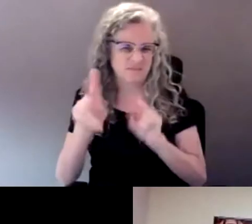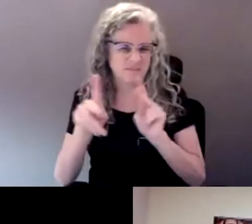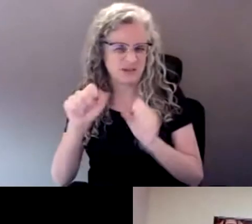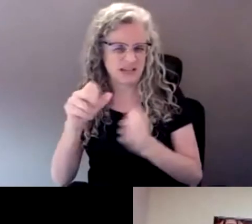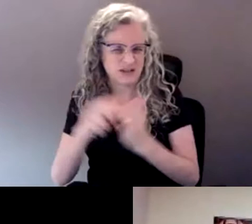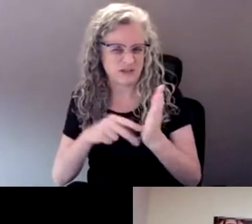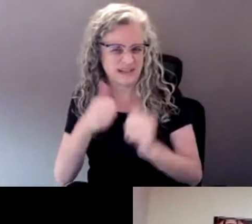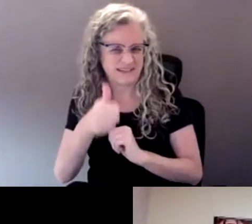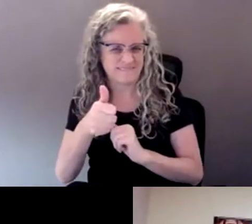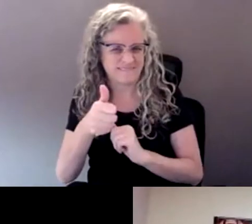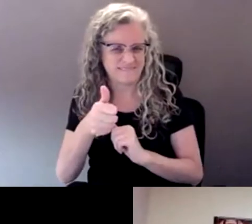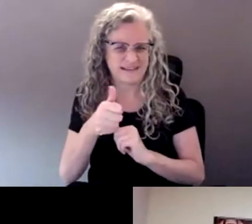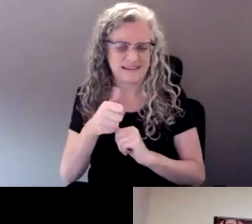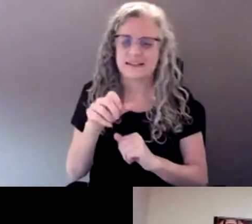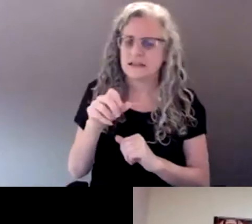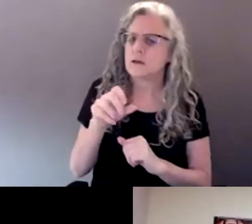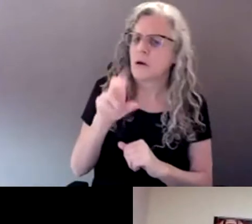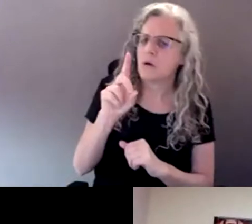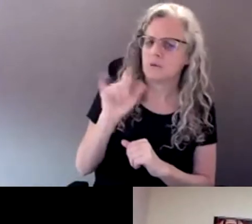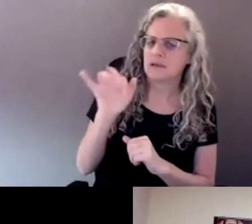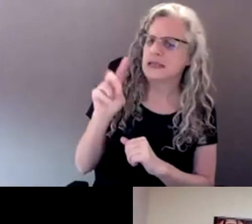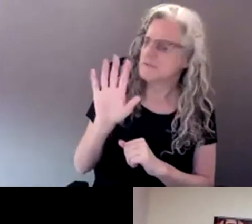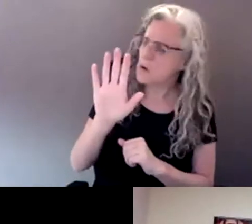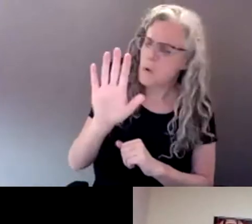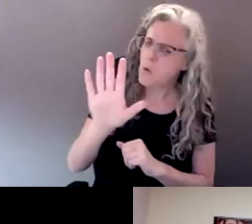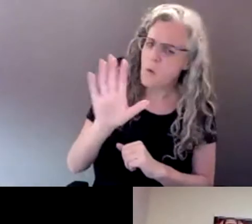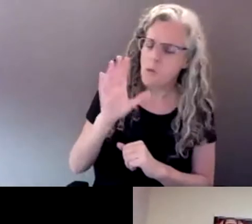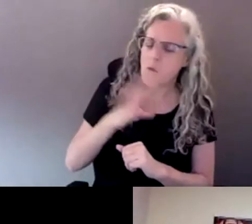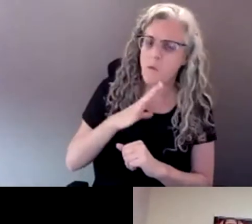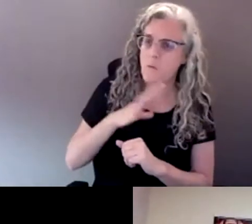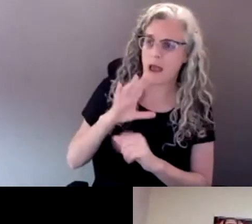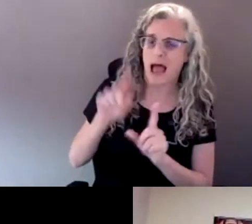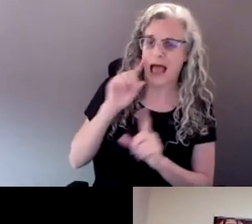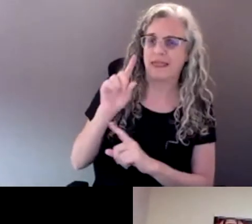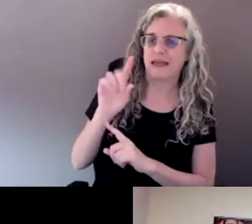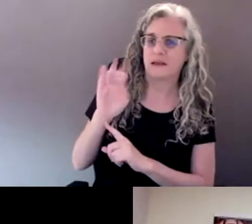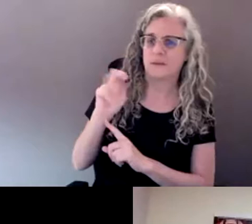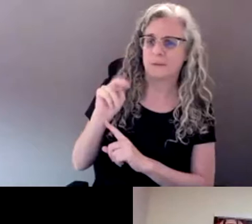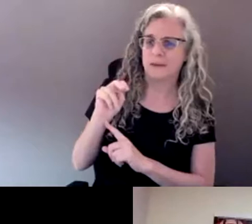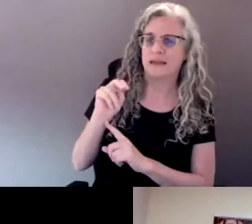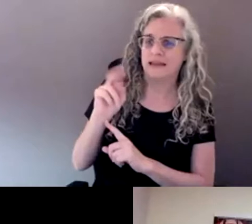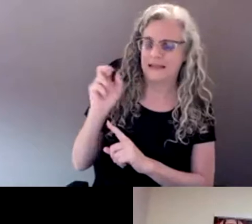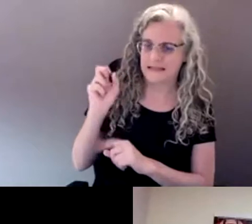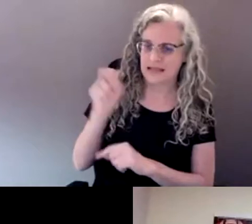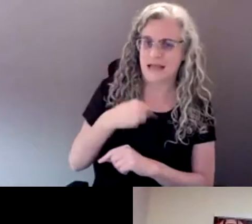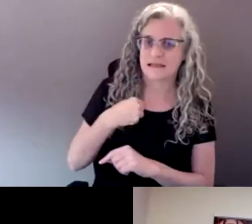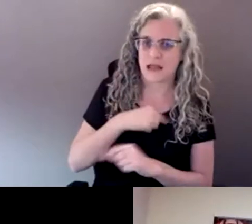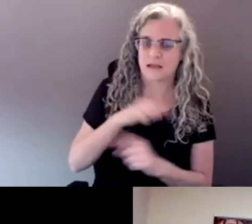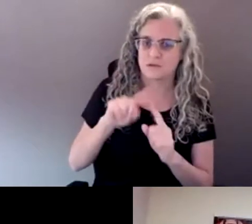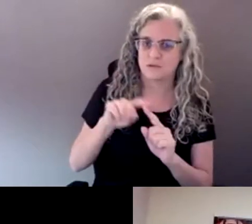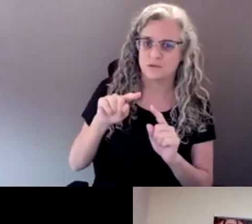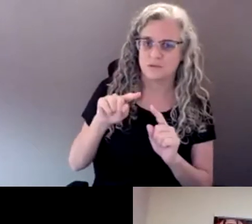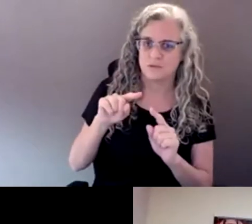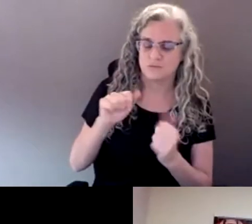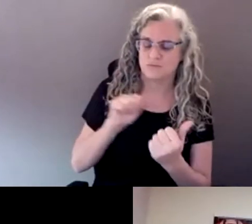And David, you can. No. But I think Ben's question is asking us to really confront